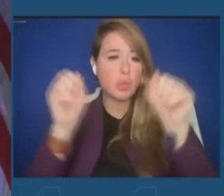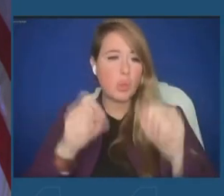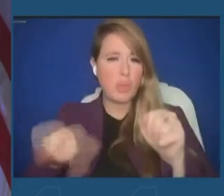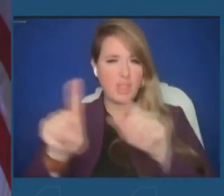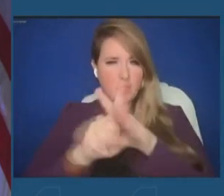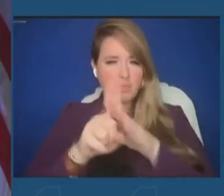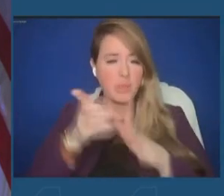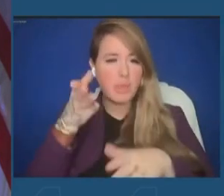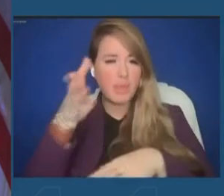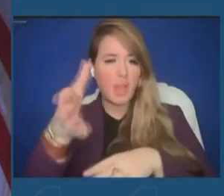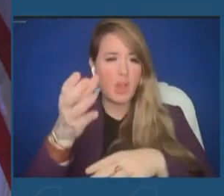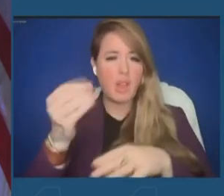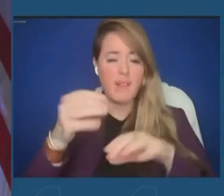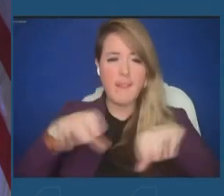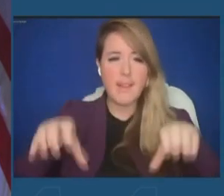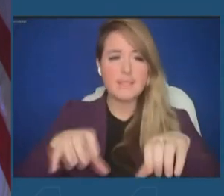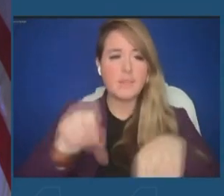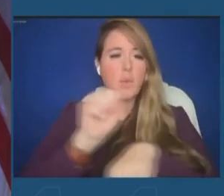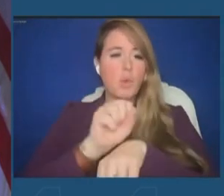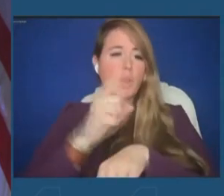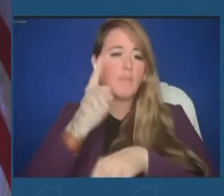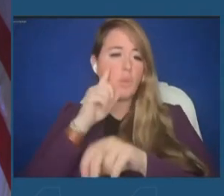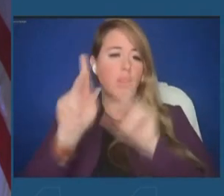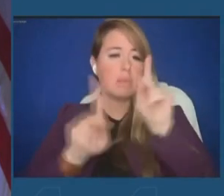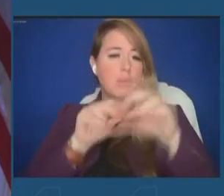activated, and working on behalf of the people of our community.